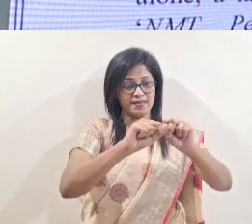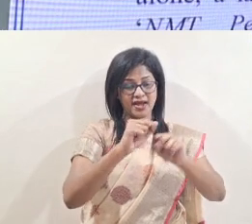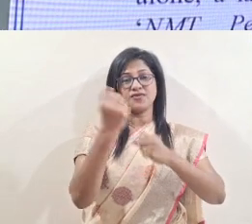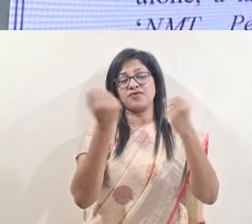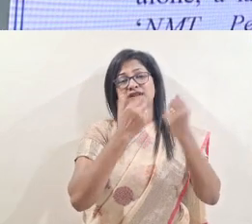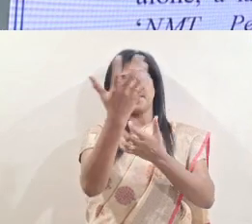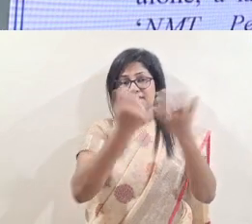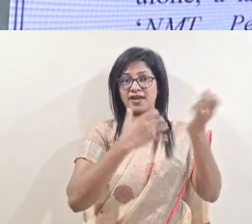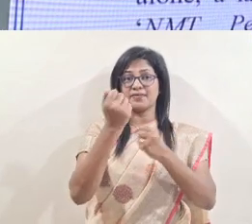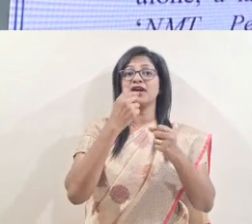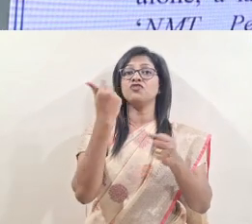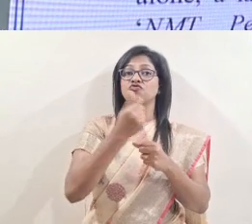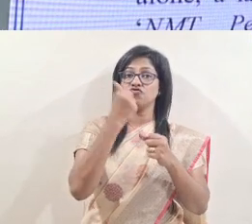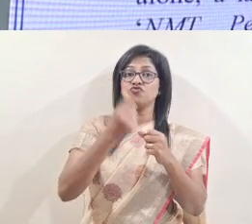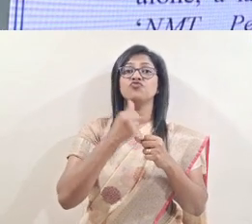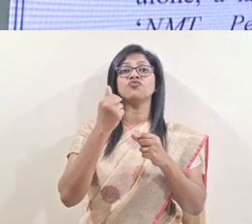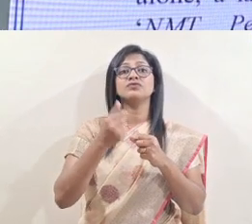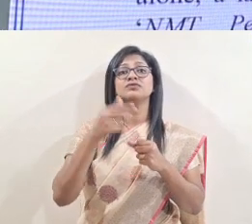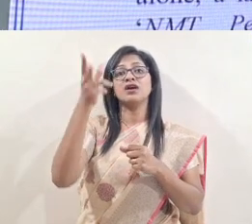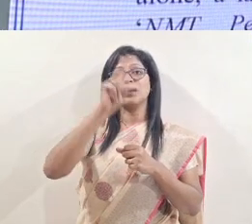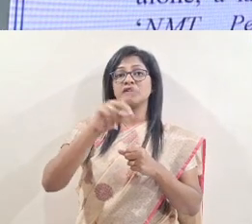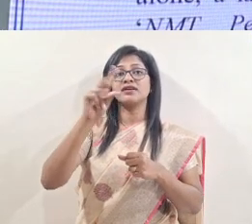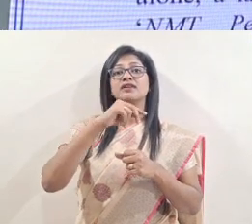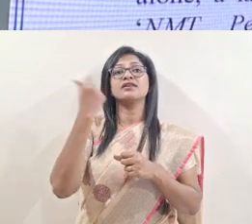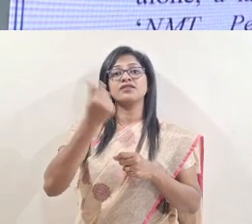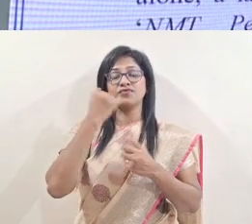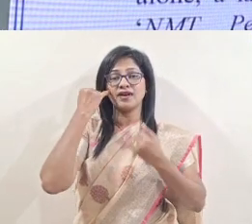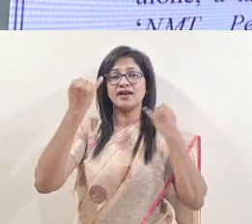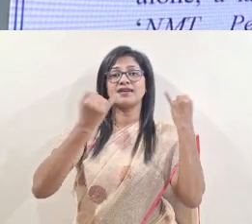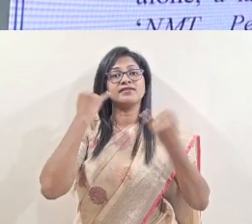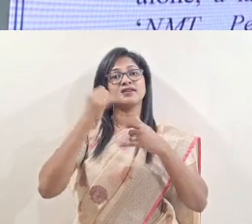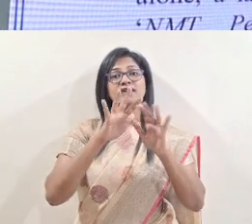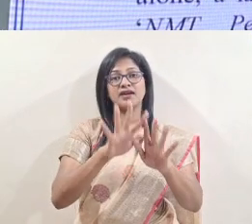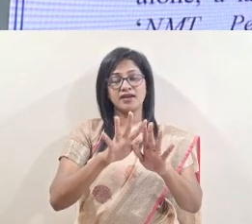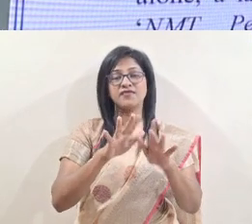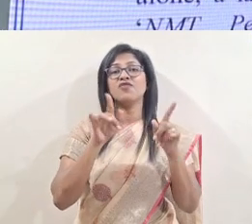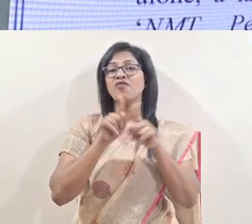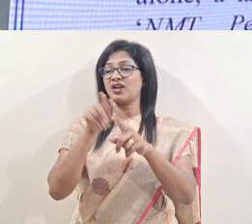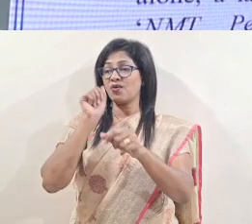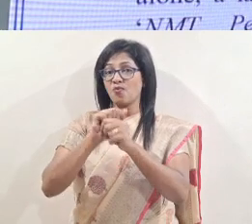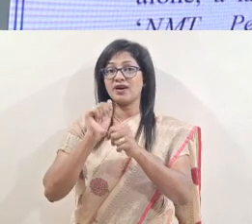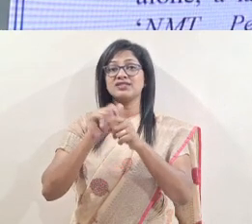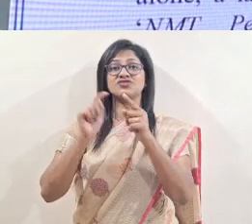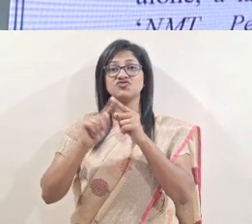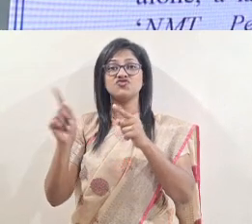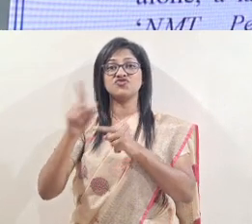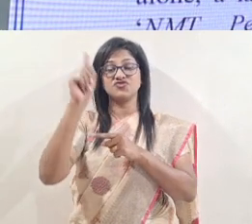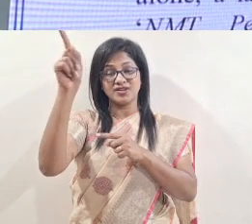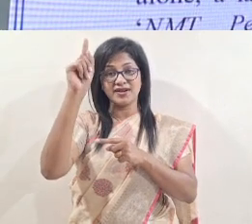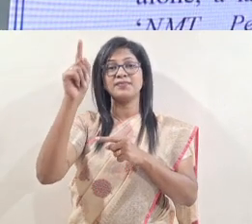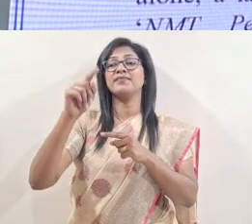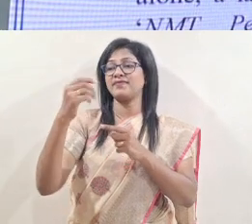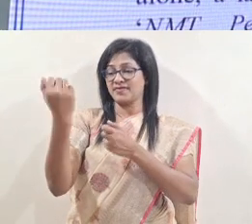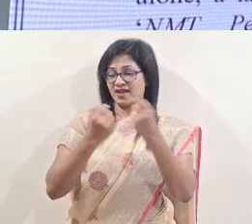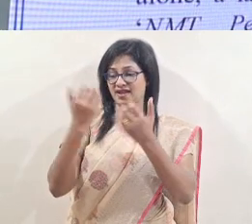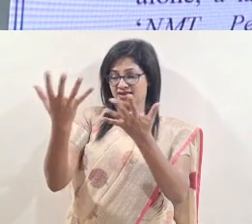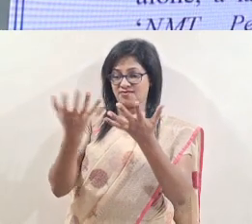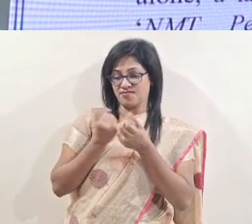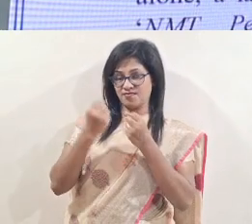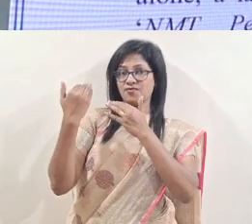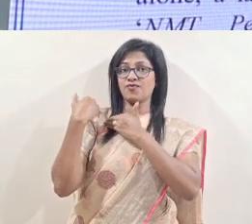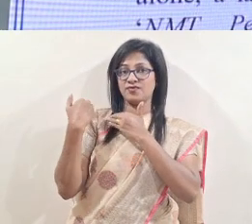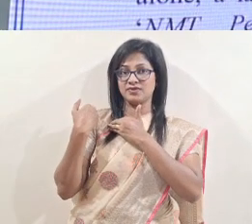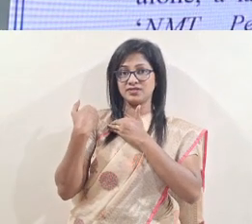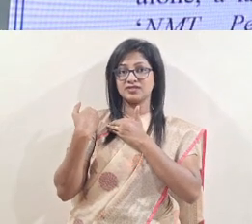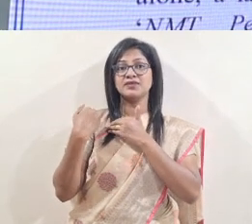have used it for recreational trips. Unlike a work trips where the car ownership does not result in the shift